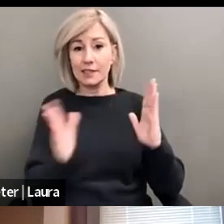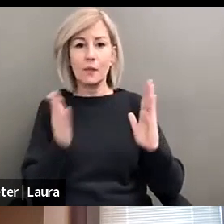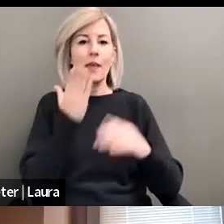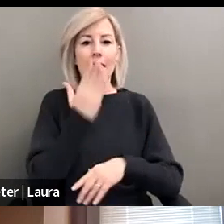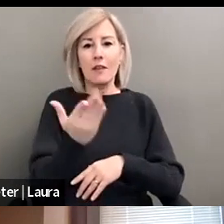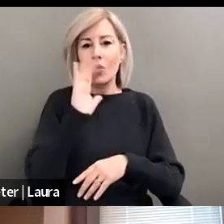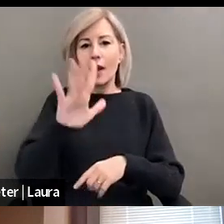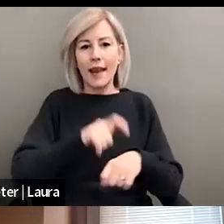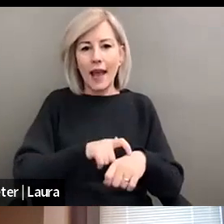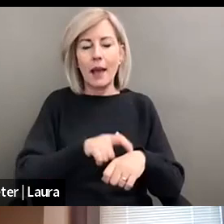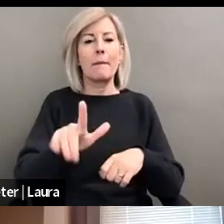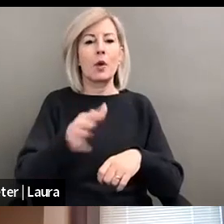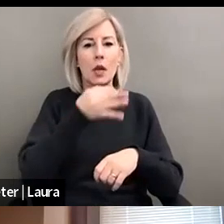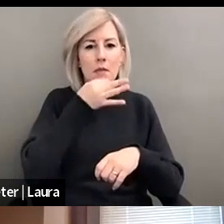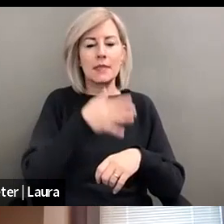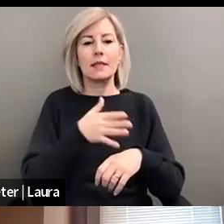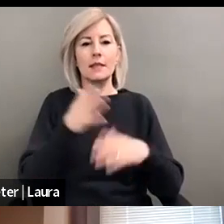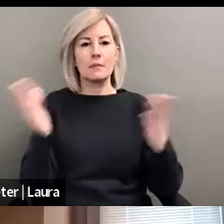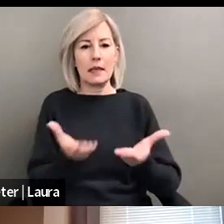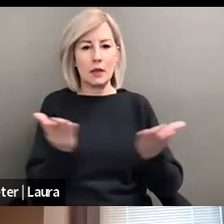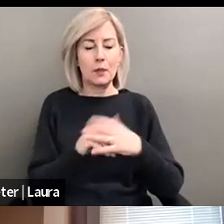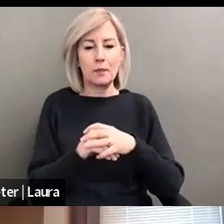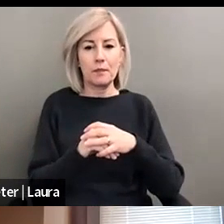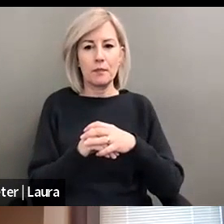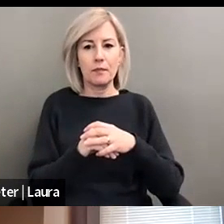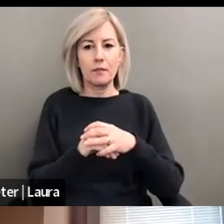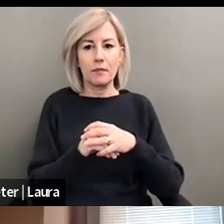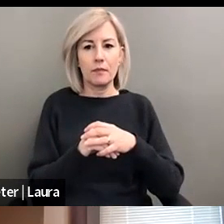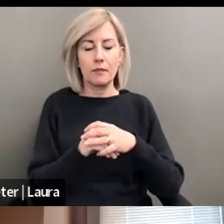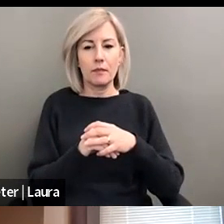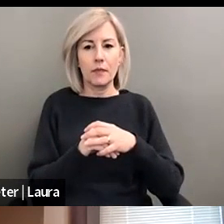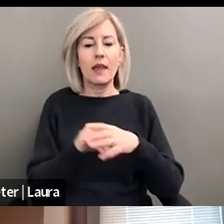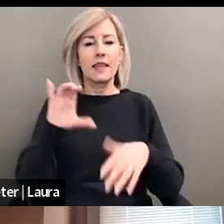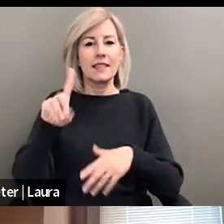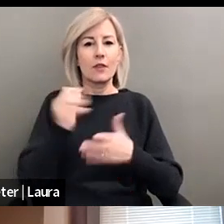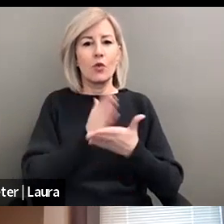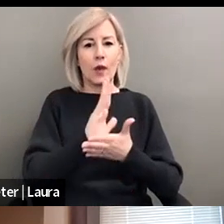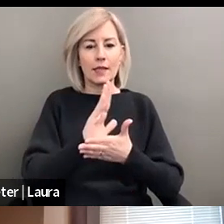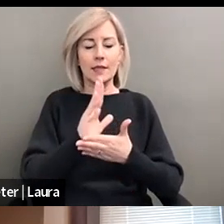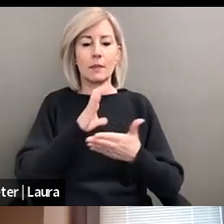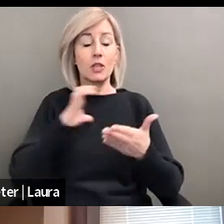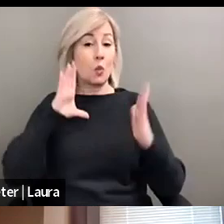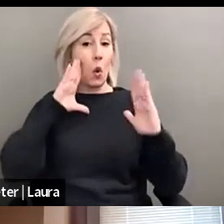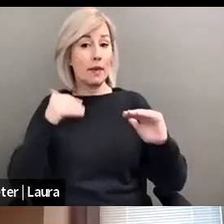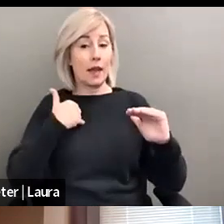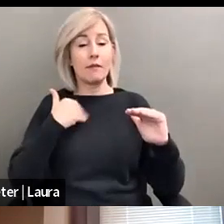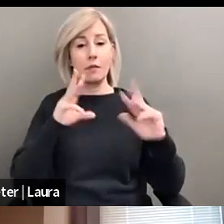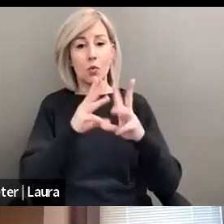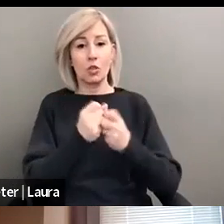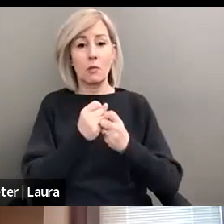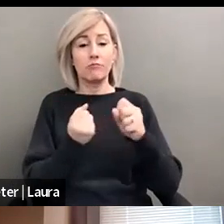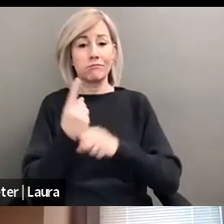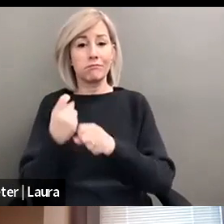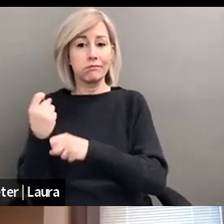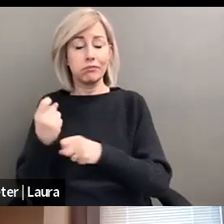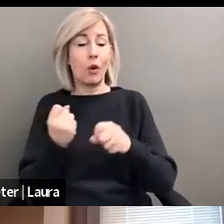your expertise and your presence. The Civil Rights Commission, we're hoping to do this kind of workshop on an annual or